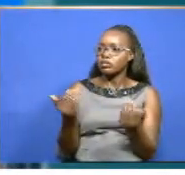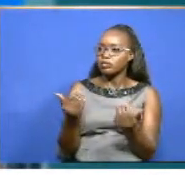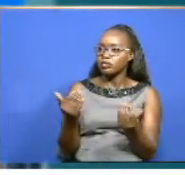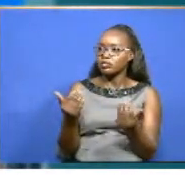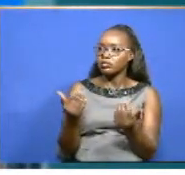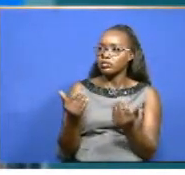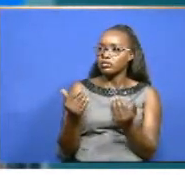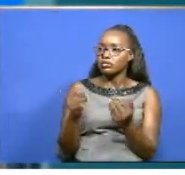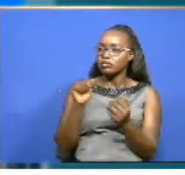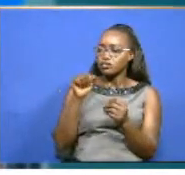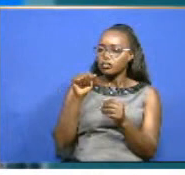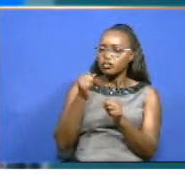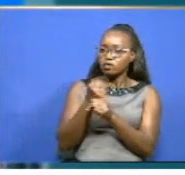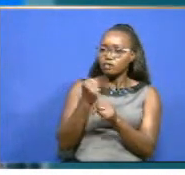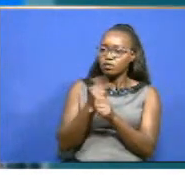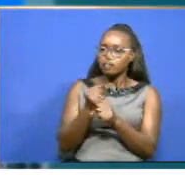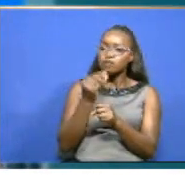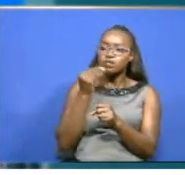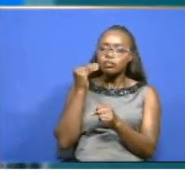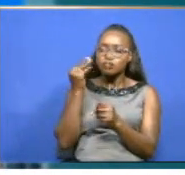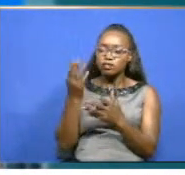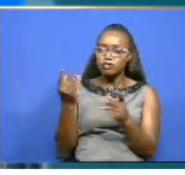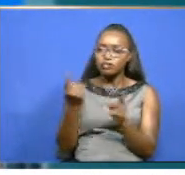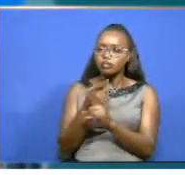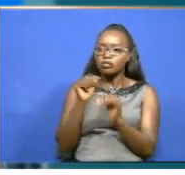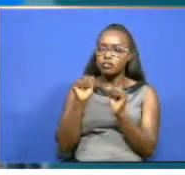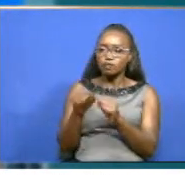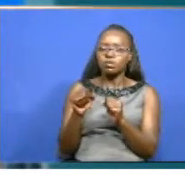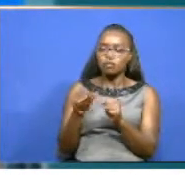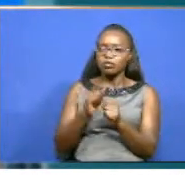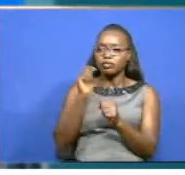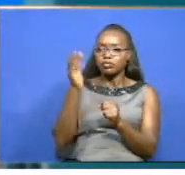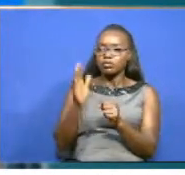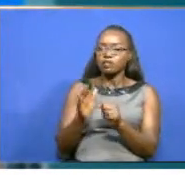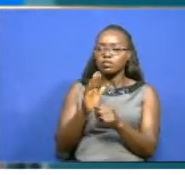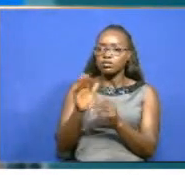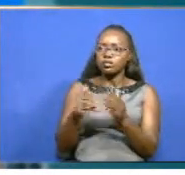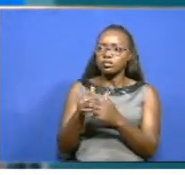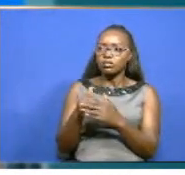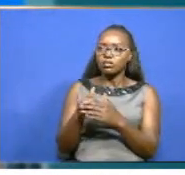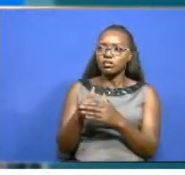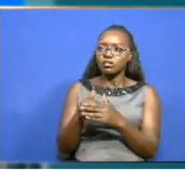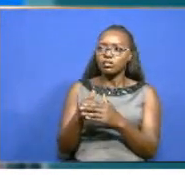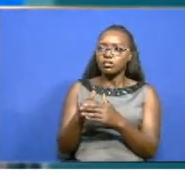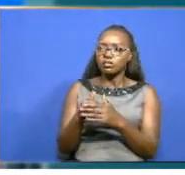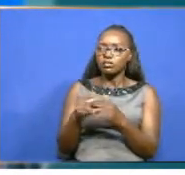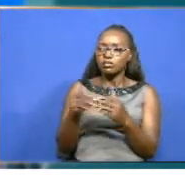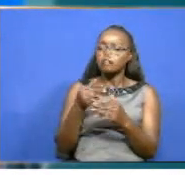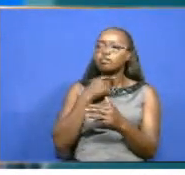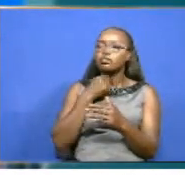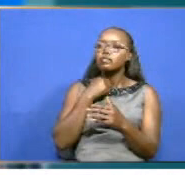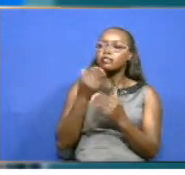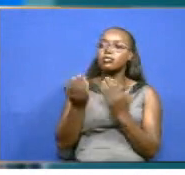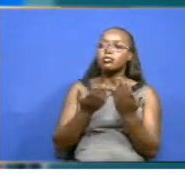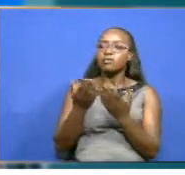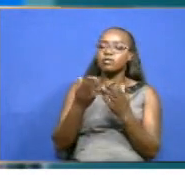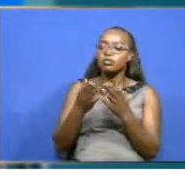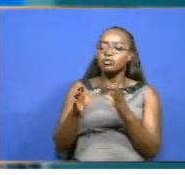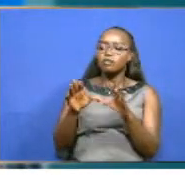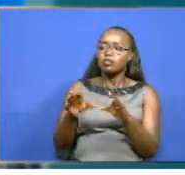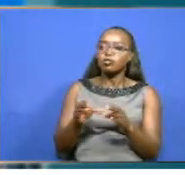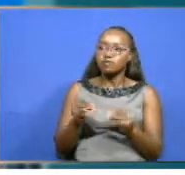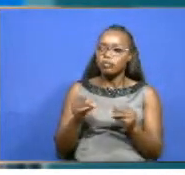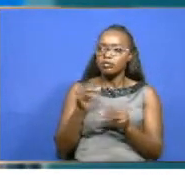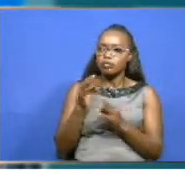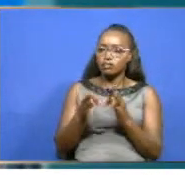done domestically that would have been different. So every Kenyan deserves to be given that particular services. If someone has